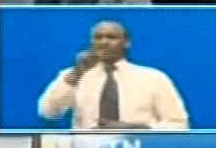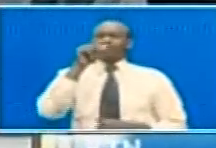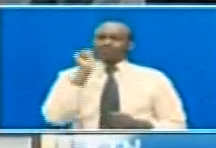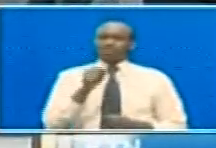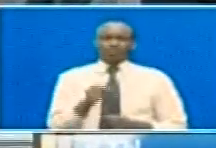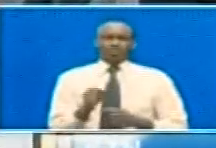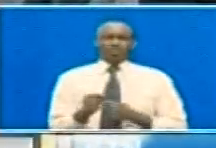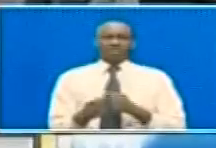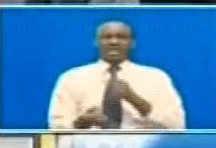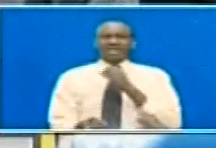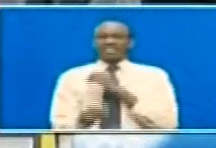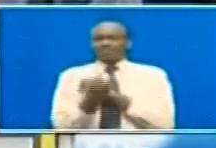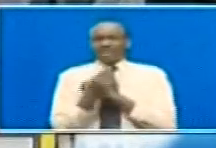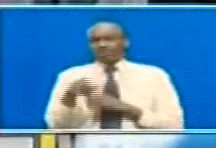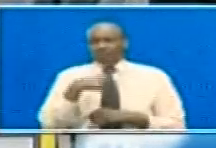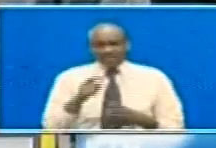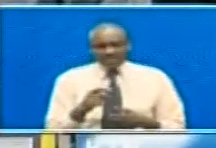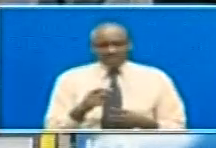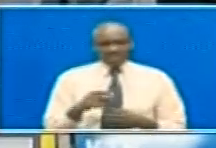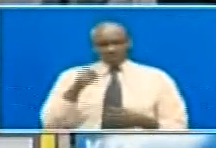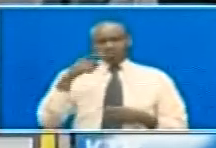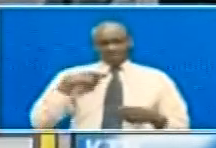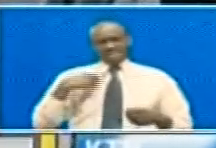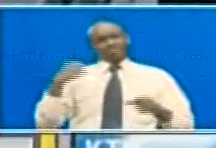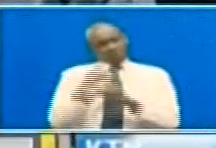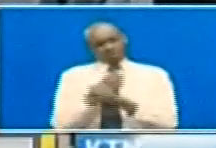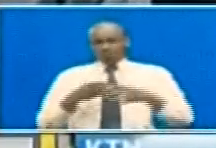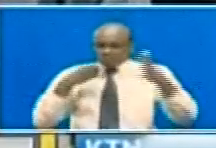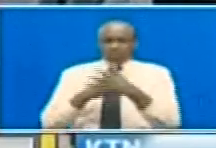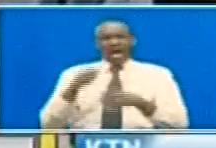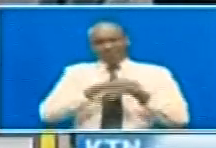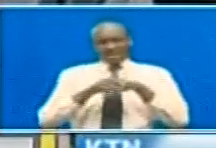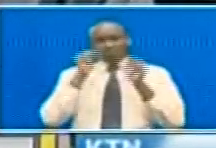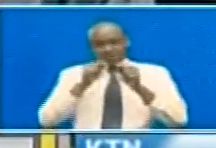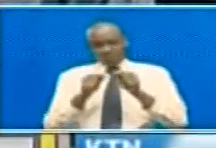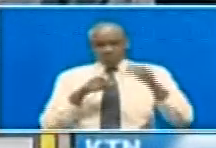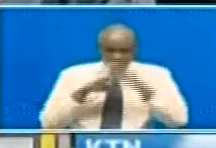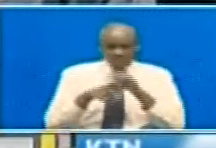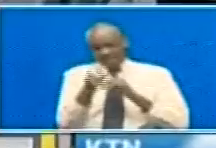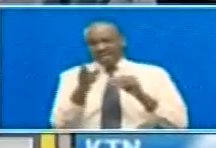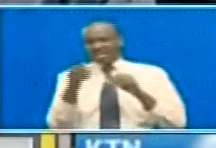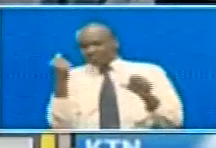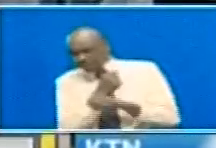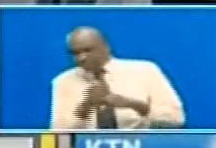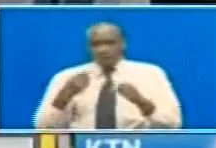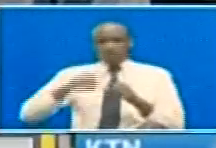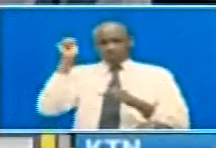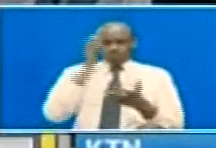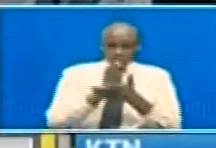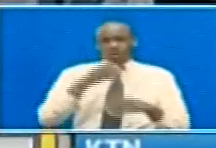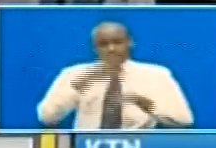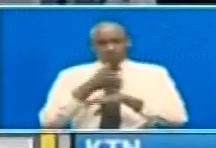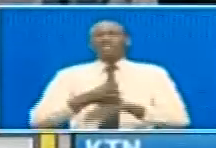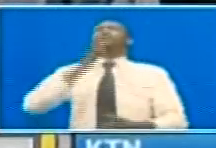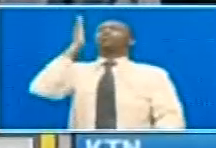kutuambia hii mambo ya kuambia Waafrika wasiingie hapa ni kweli, na pia unaweza ongezea nini nyingine kuhusu jambo hiyo? Hii